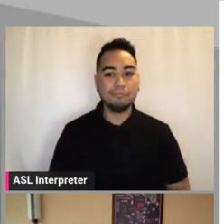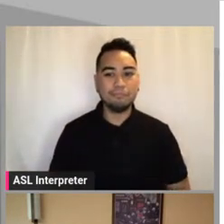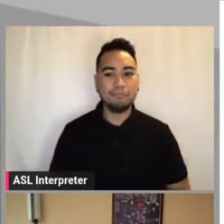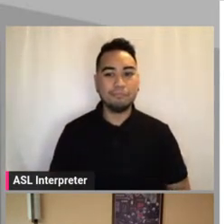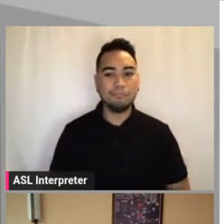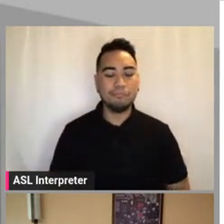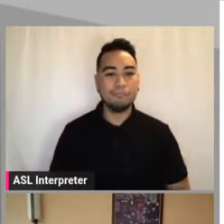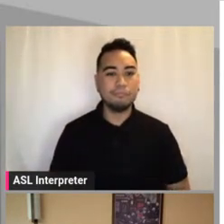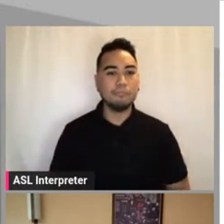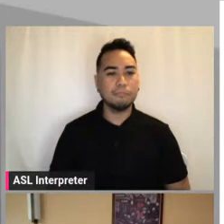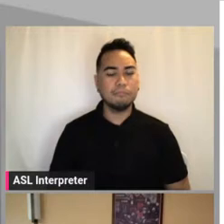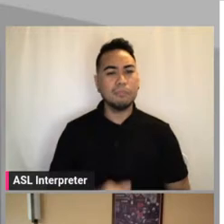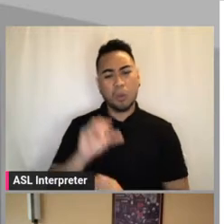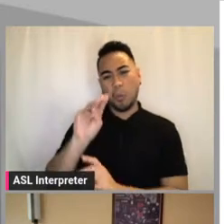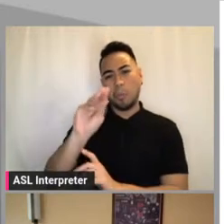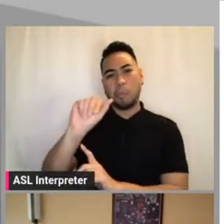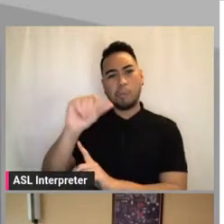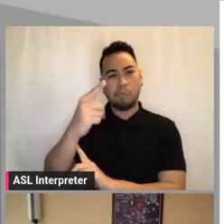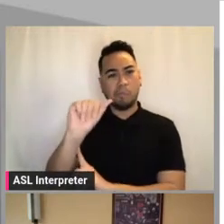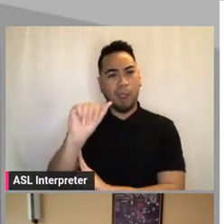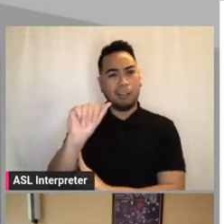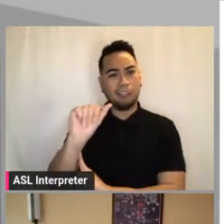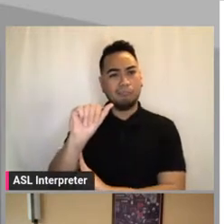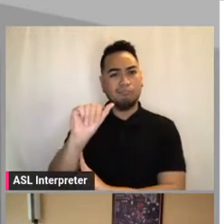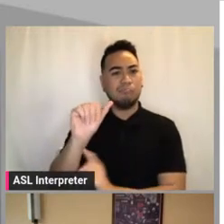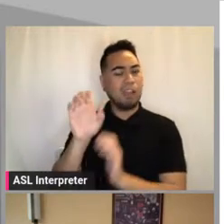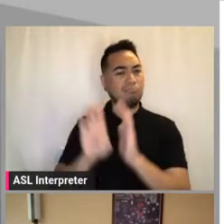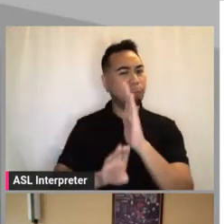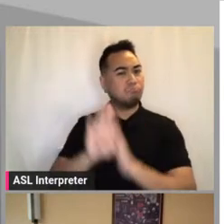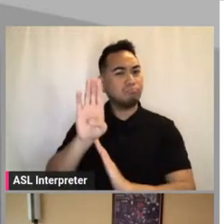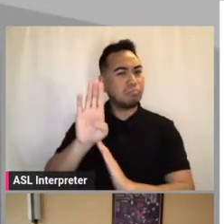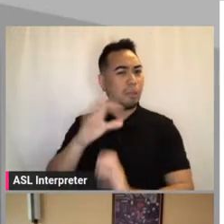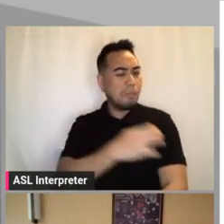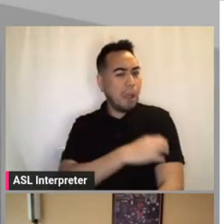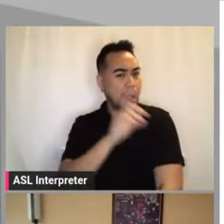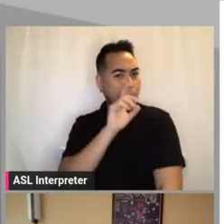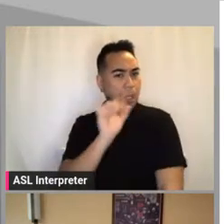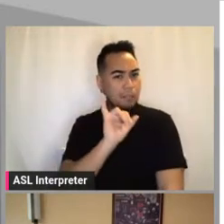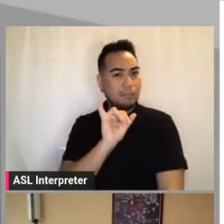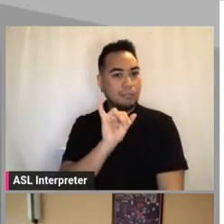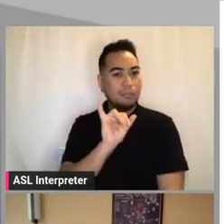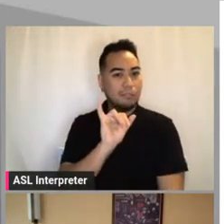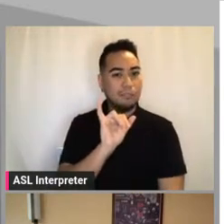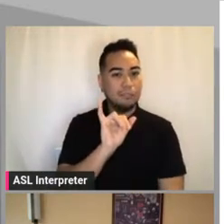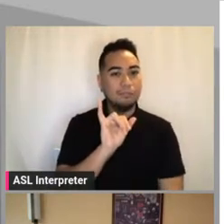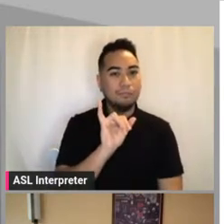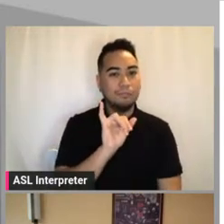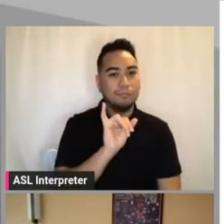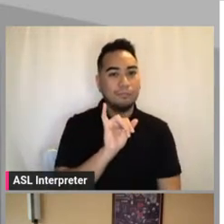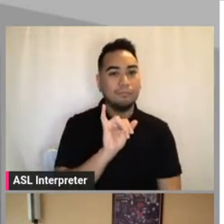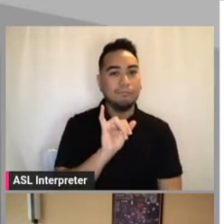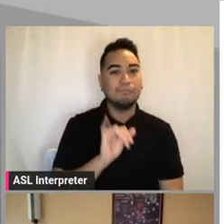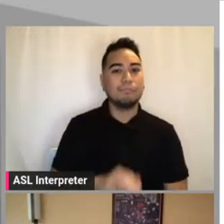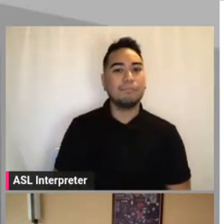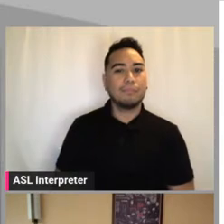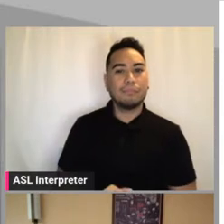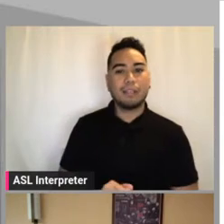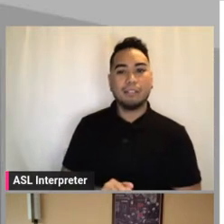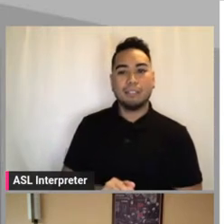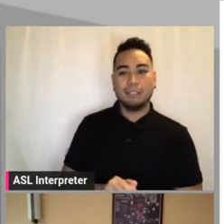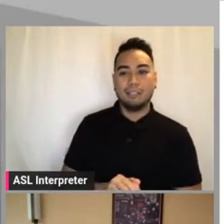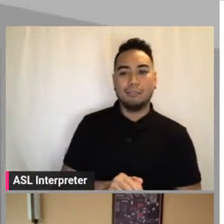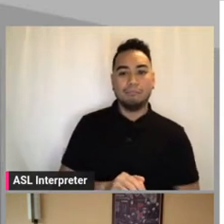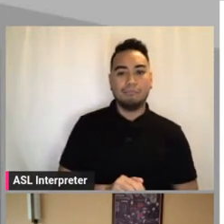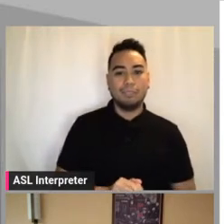What does MAGA's rise to power look like today? Well, it looks like total capture of a major Democratic Party, the